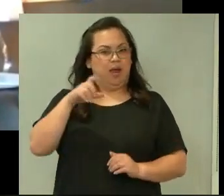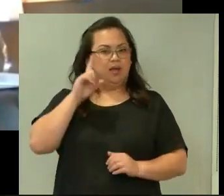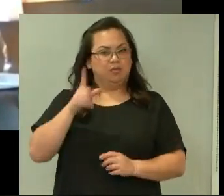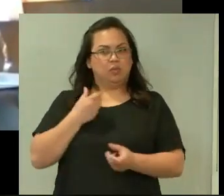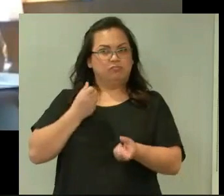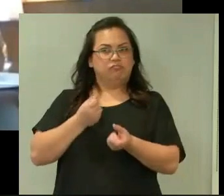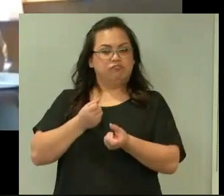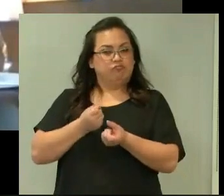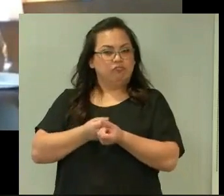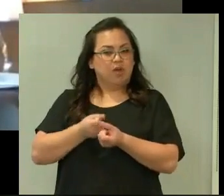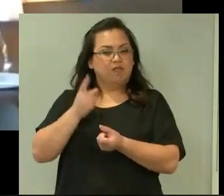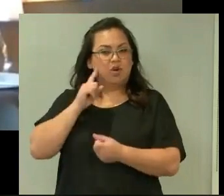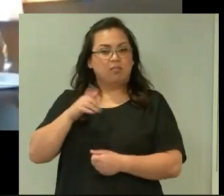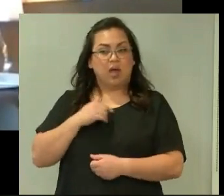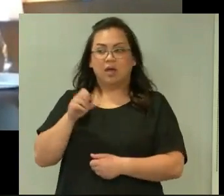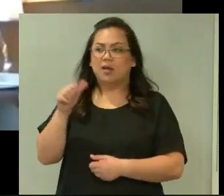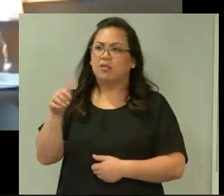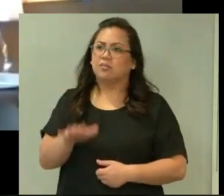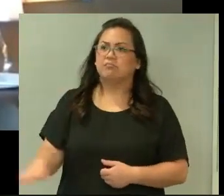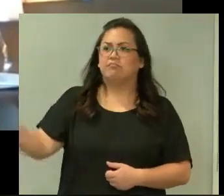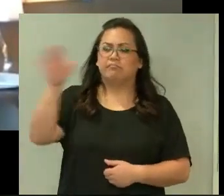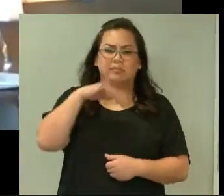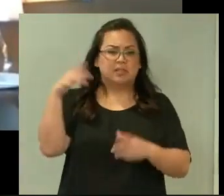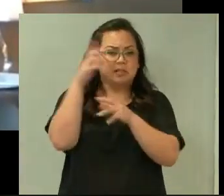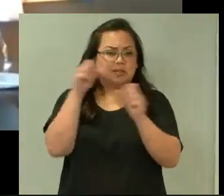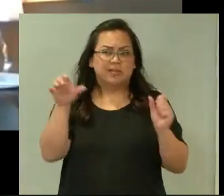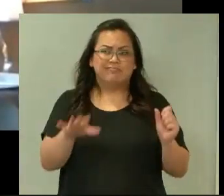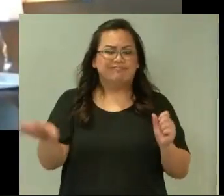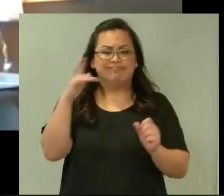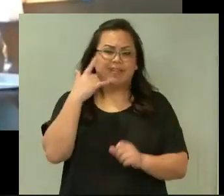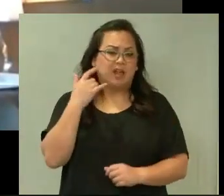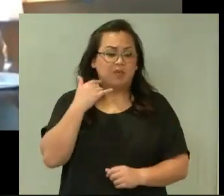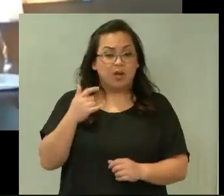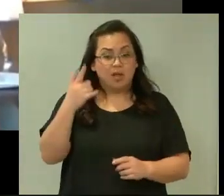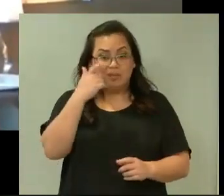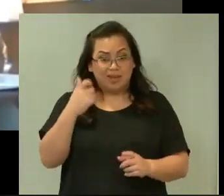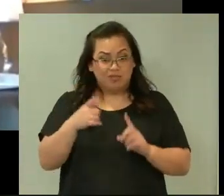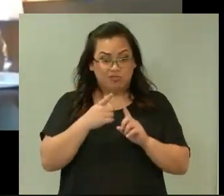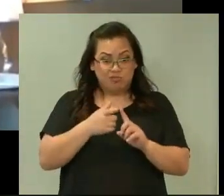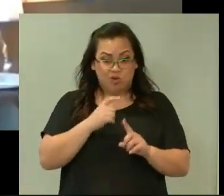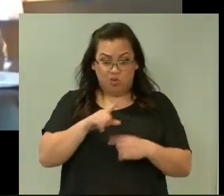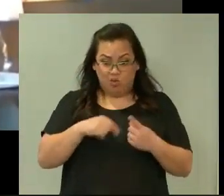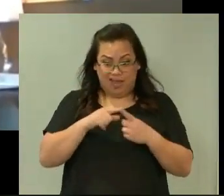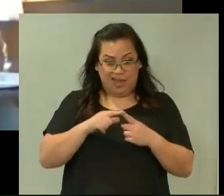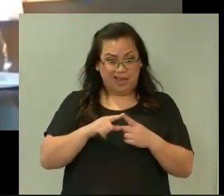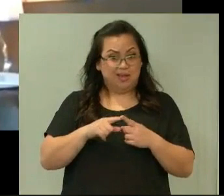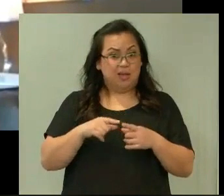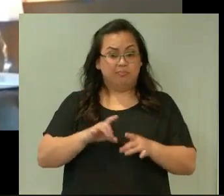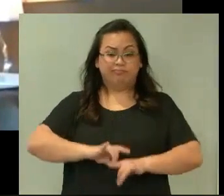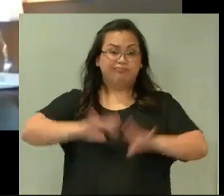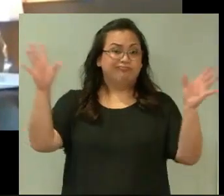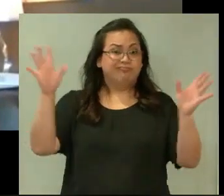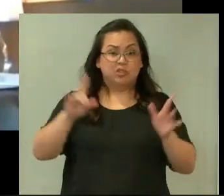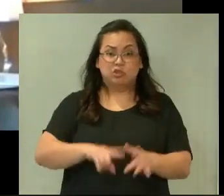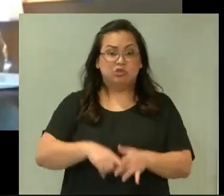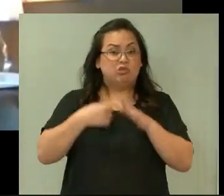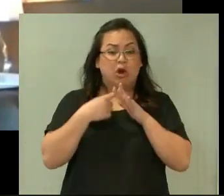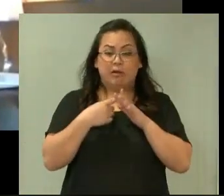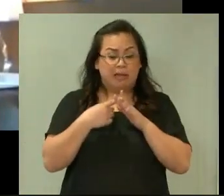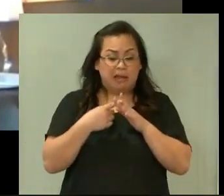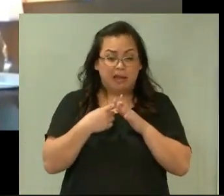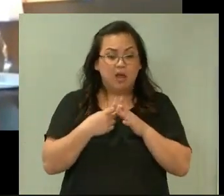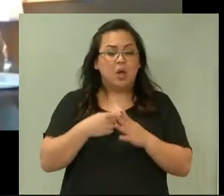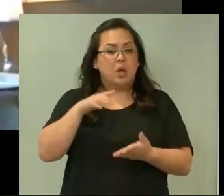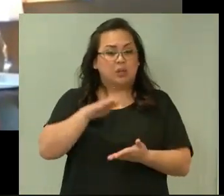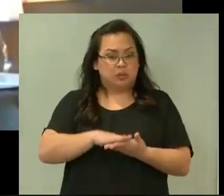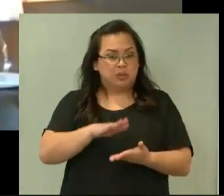fellow superintendents across the state of California, because from the start of this crisis, schools have